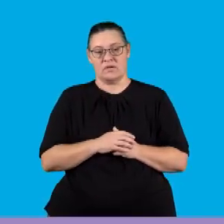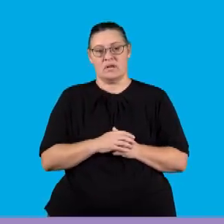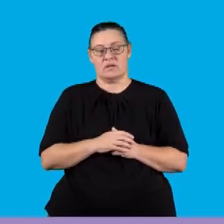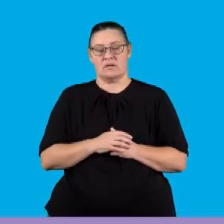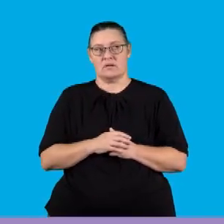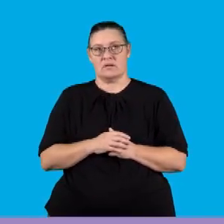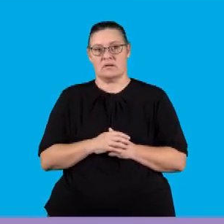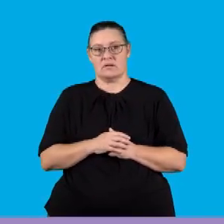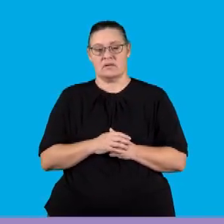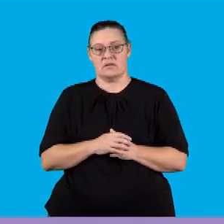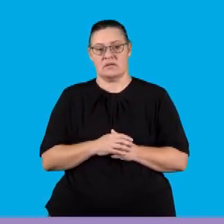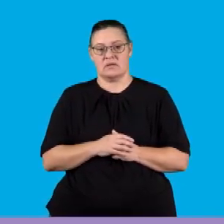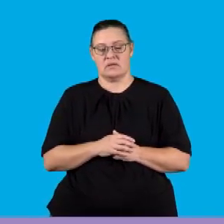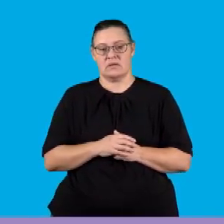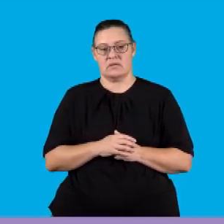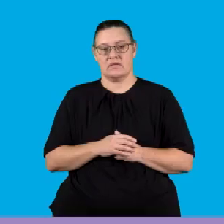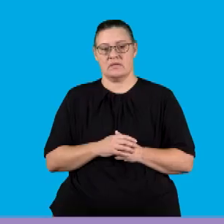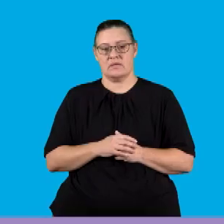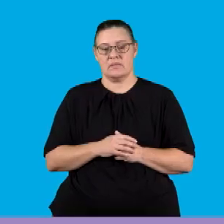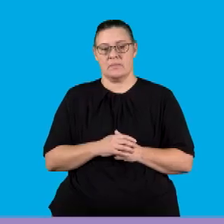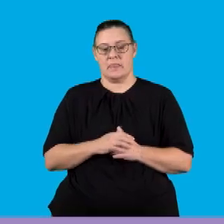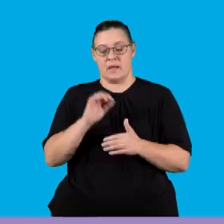54 actually. So